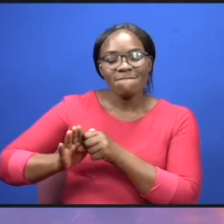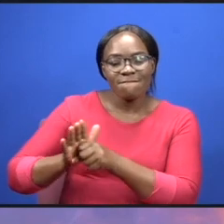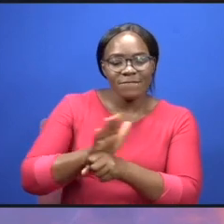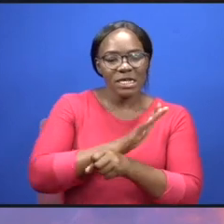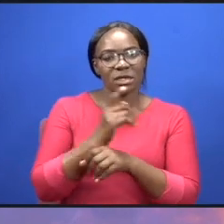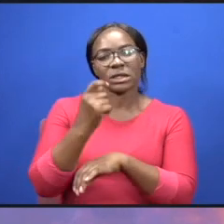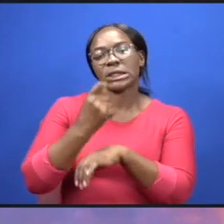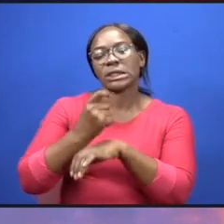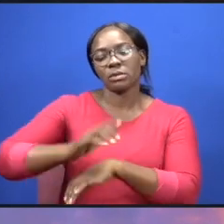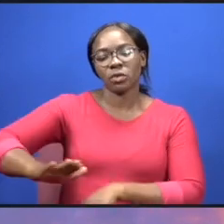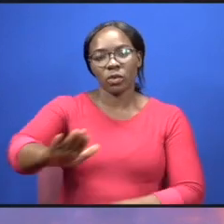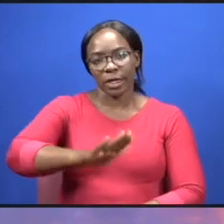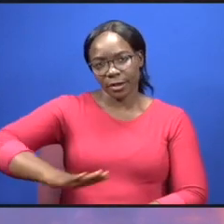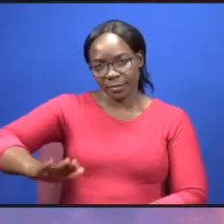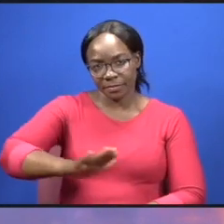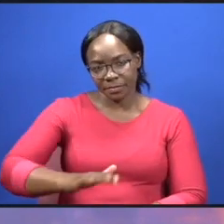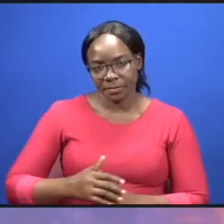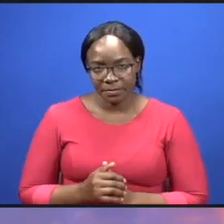temple.